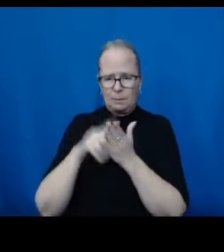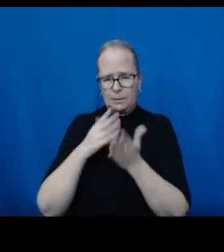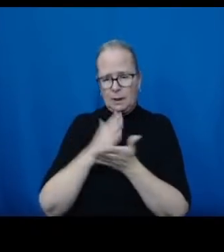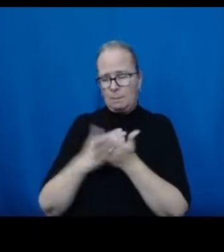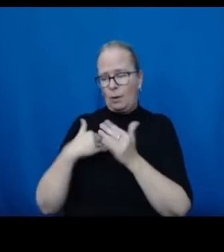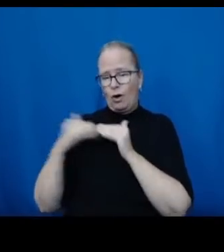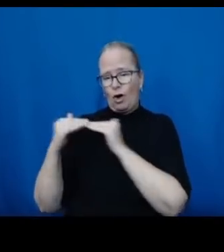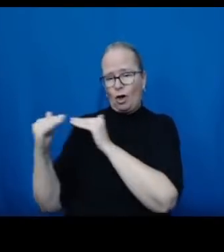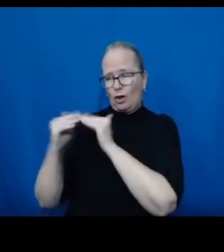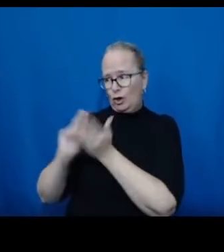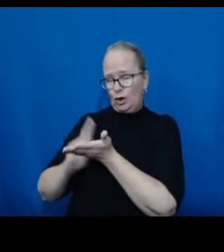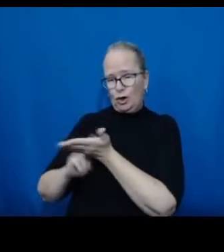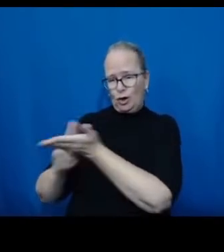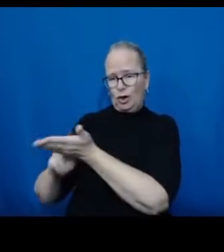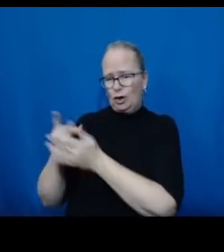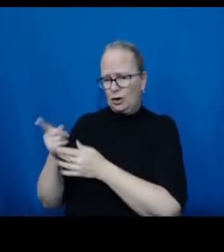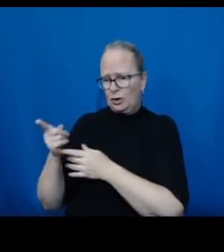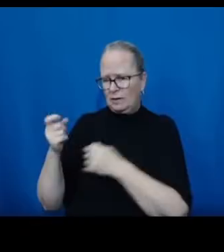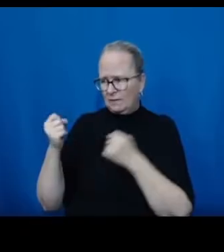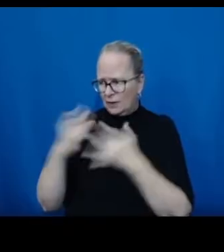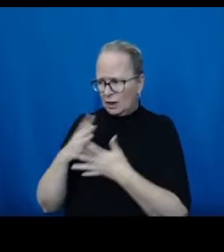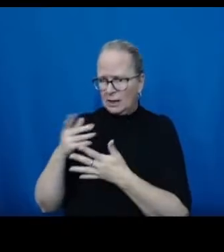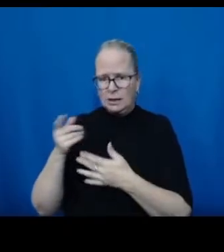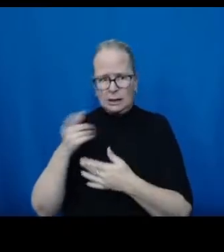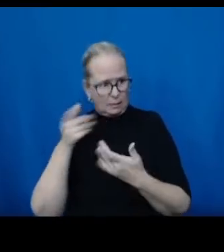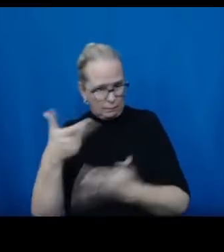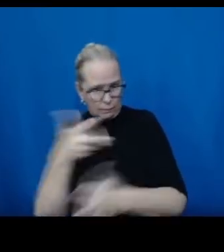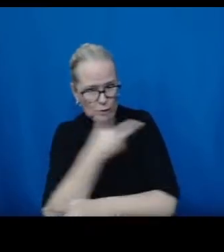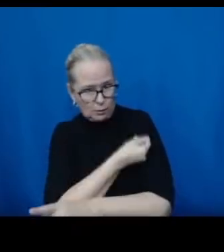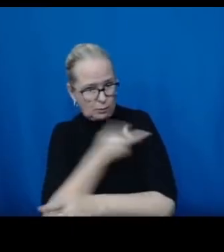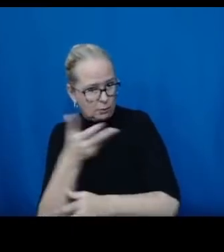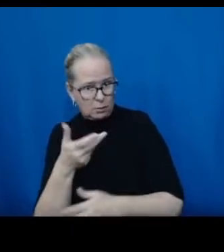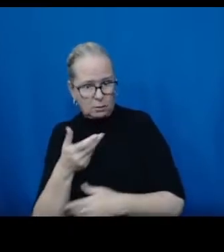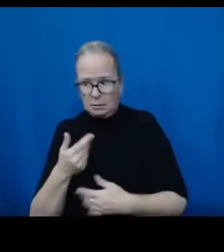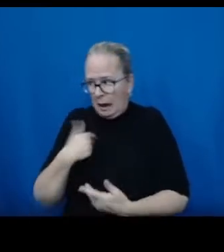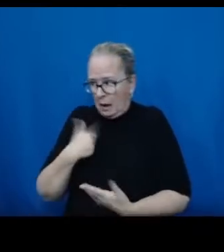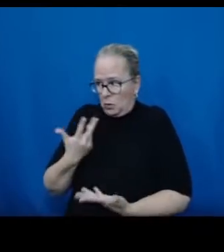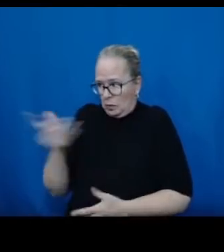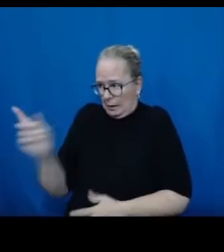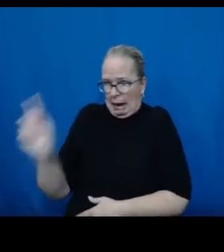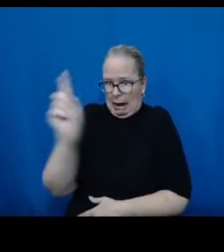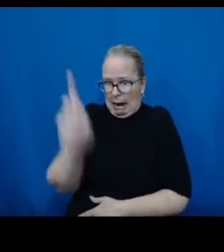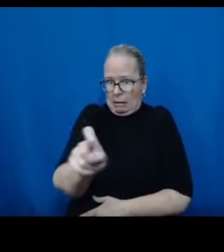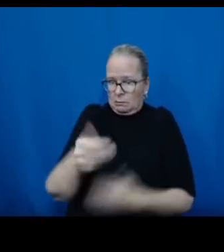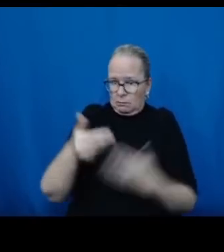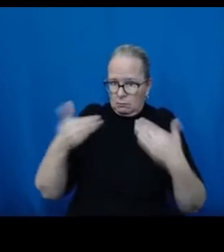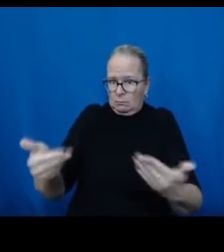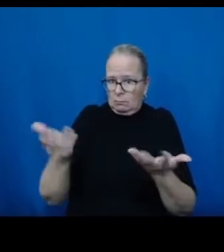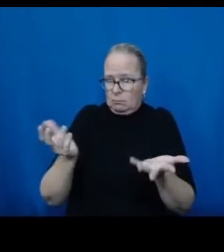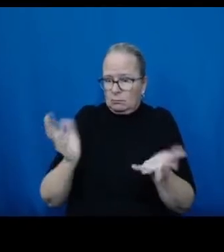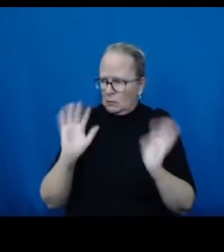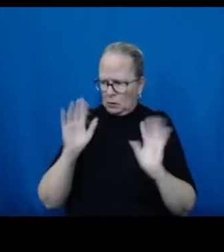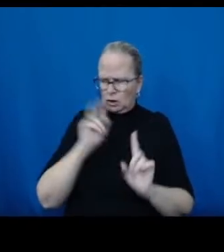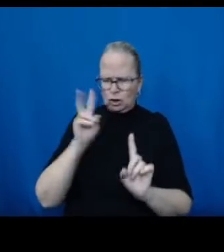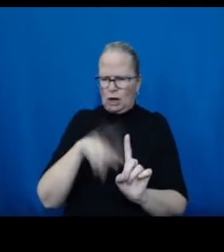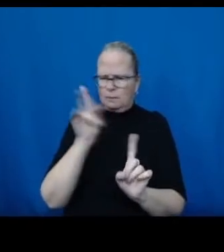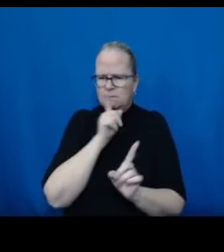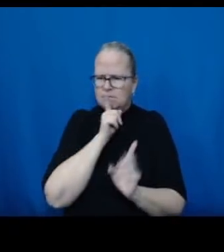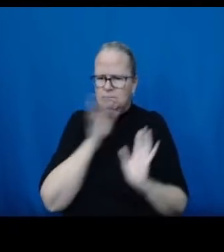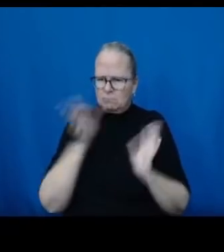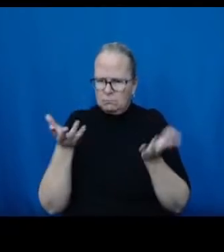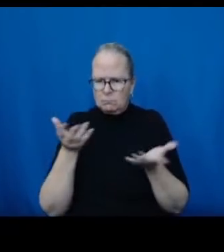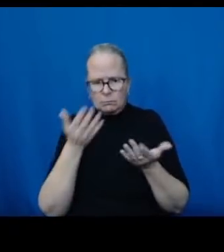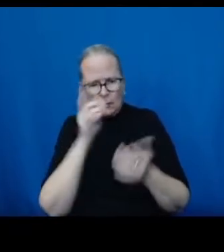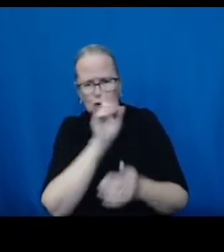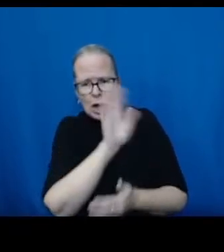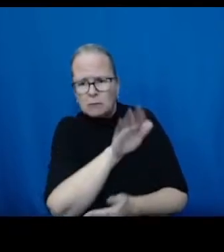I think we should. I think it should be an open conversation in a non-judgmental way. And if, you know, everybody who has had a